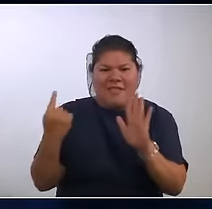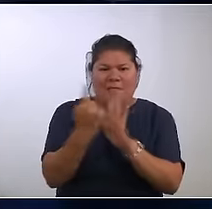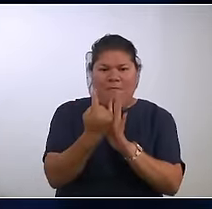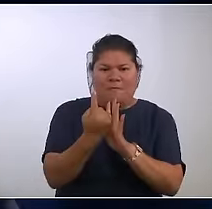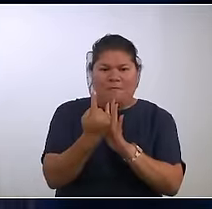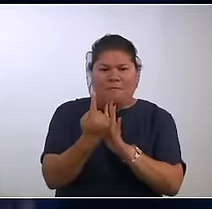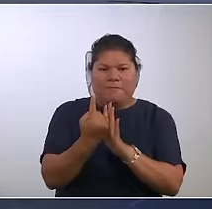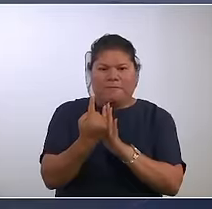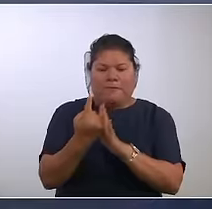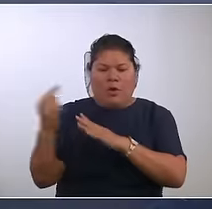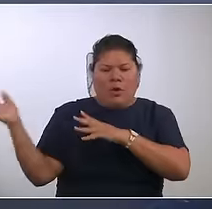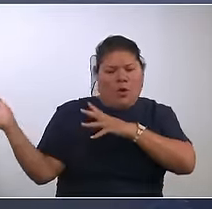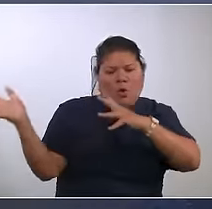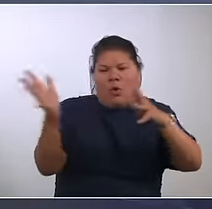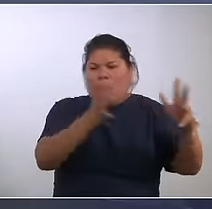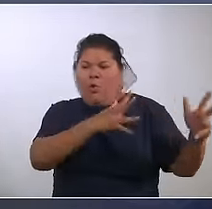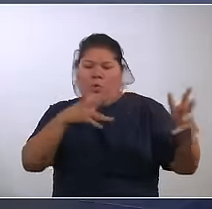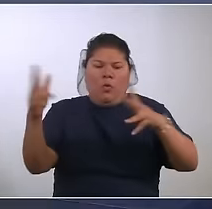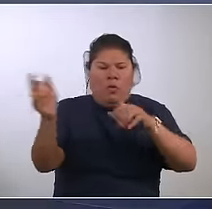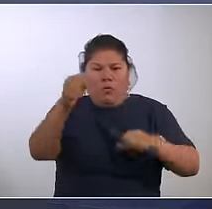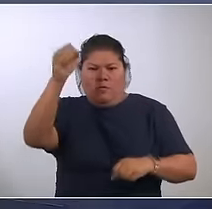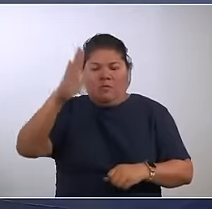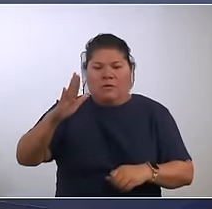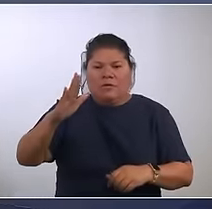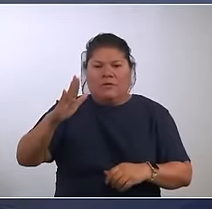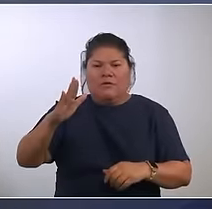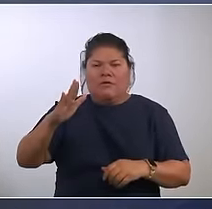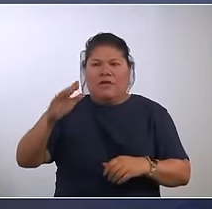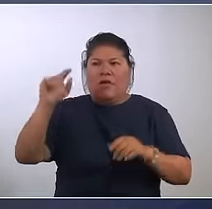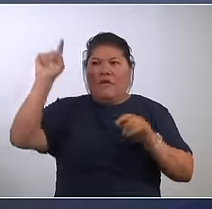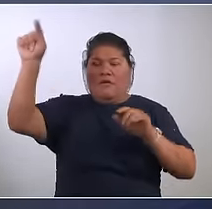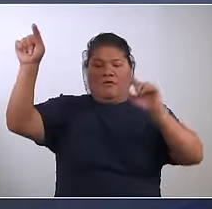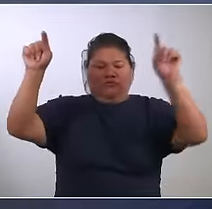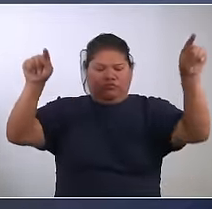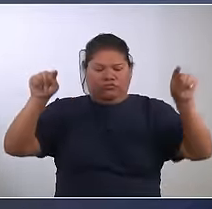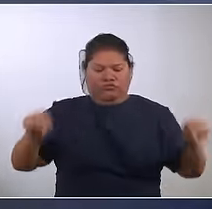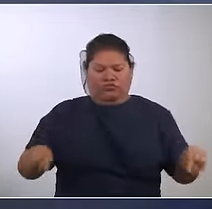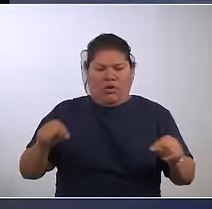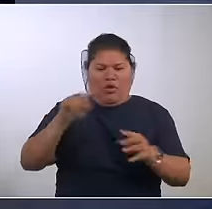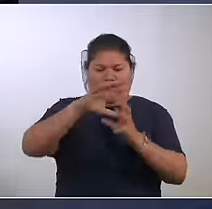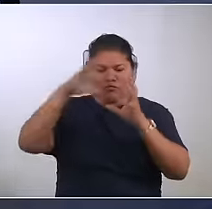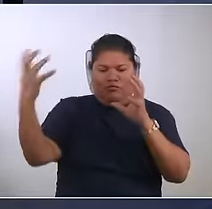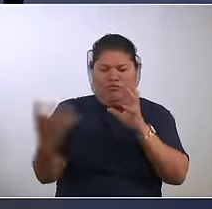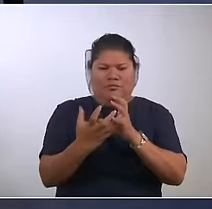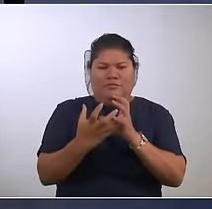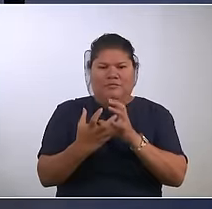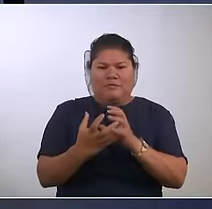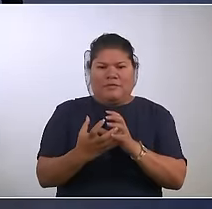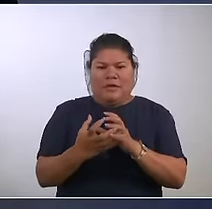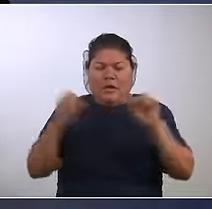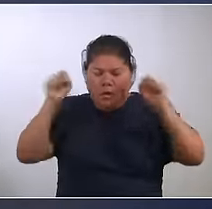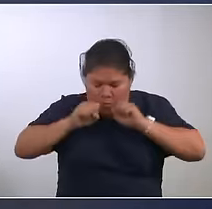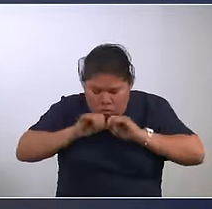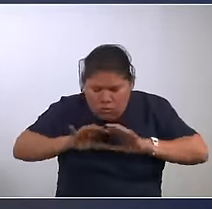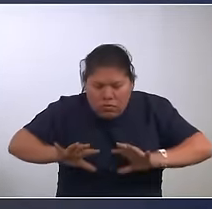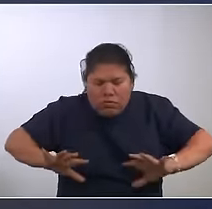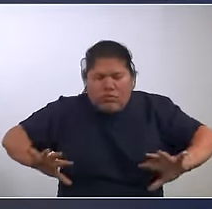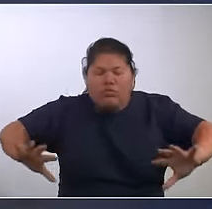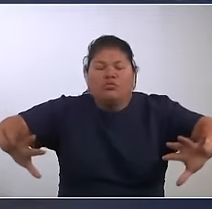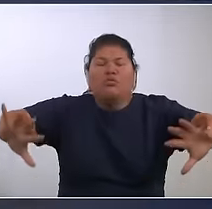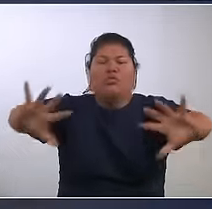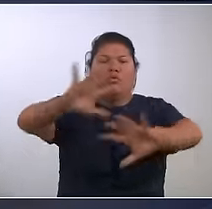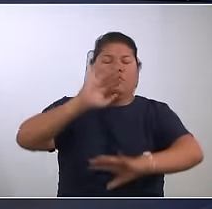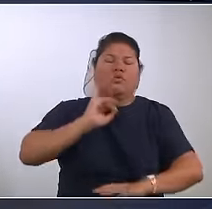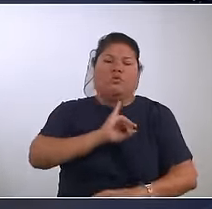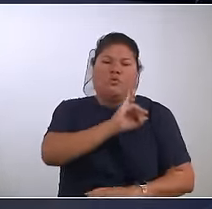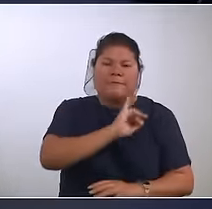that hour. El viento de Dios, the wind de of los God. Cuatro esquinas del mundo, from the four corners of the earth. Sobre